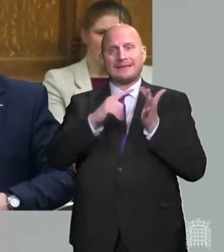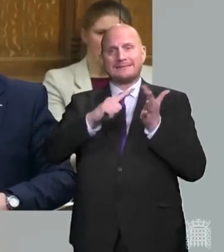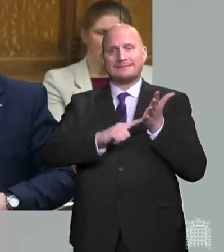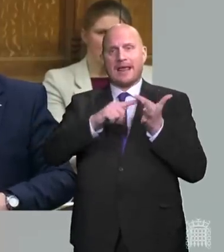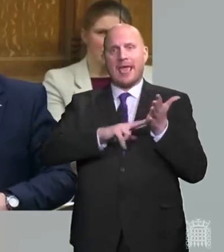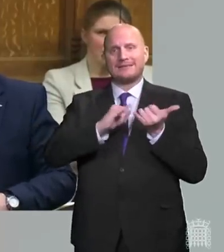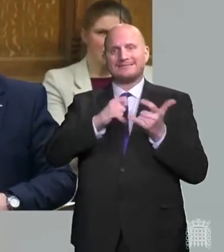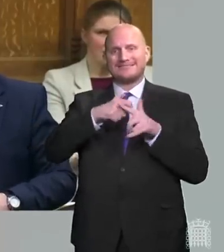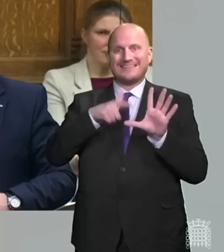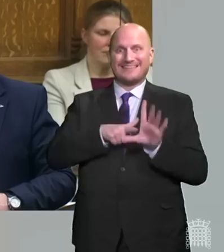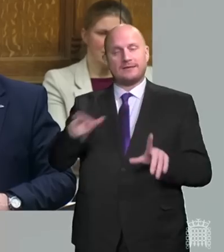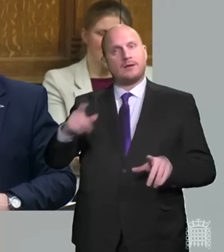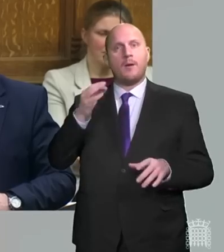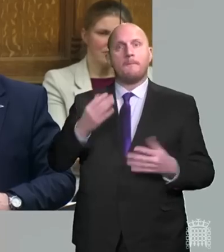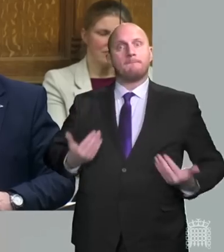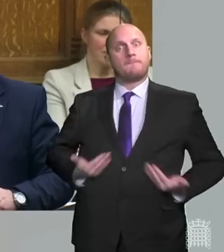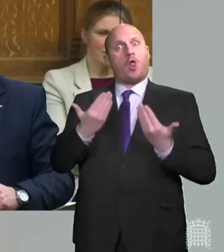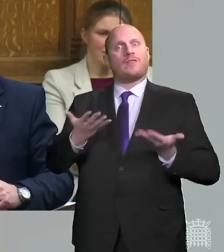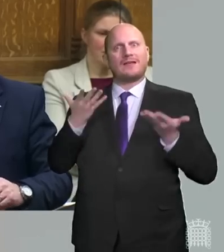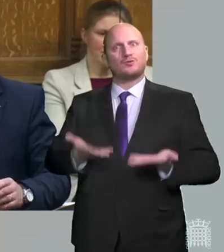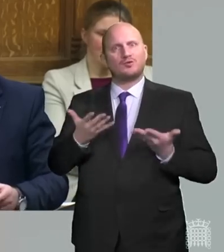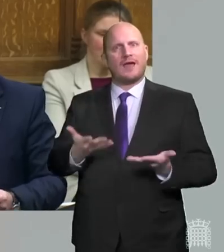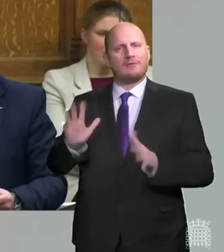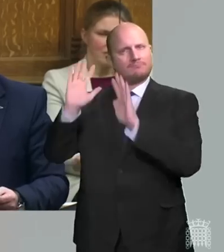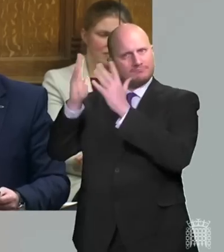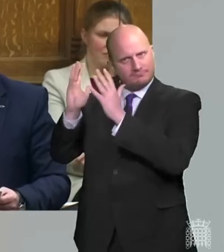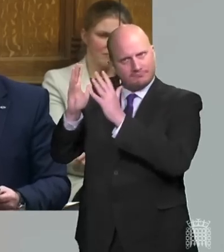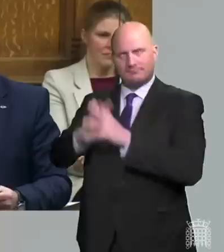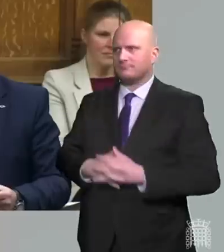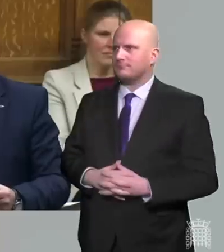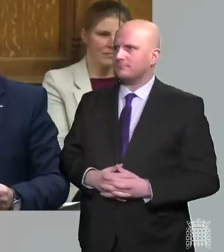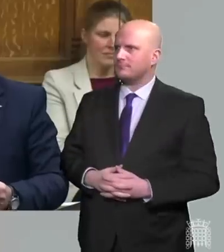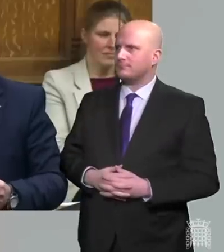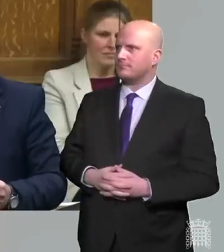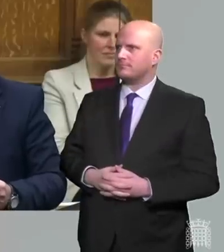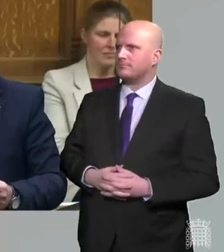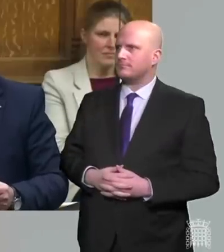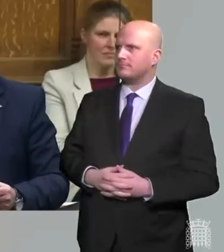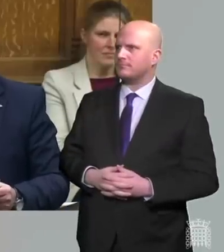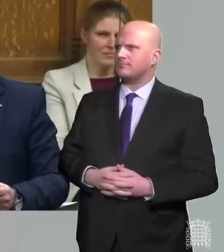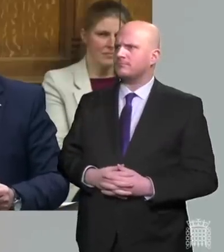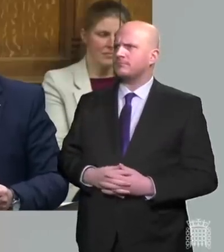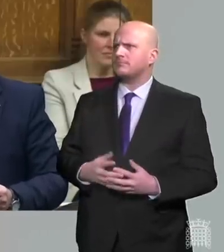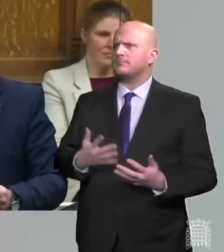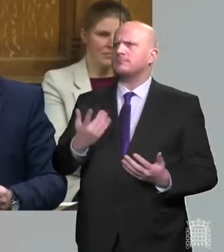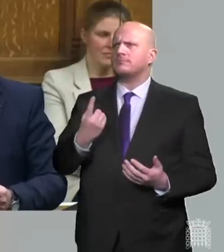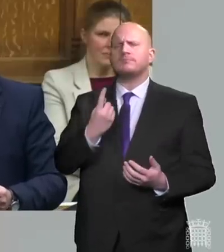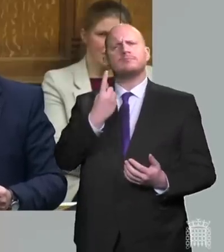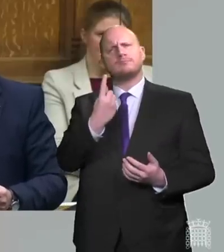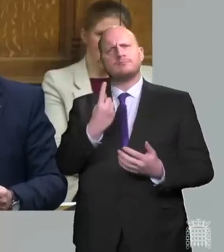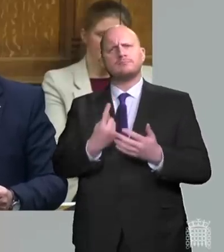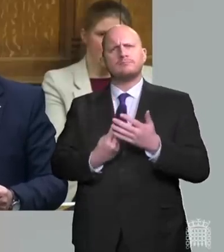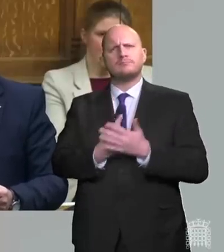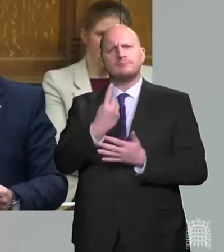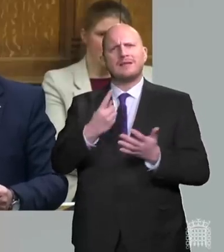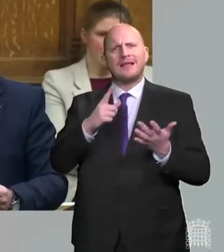Freedom of religion or belief is important in this country. Isabel von Spruce was praying silently